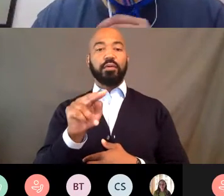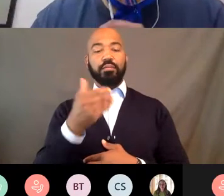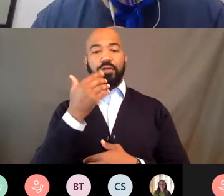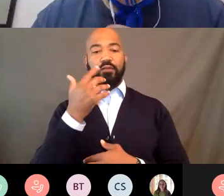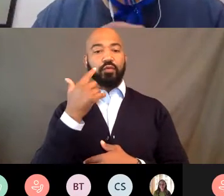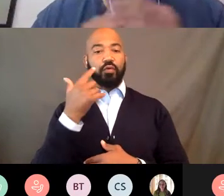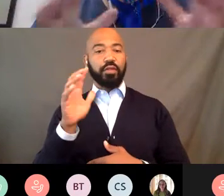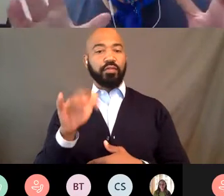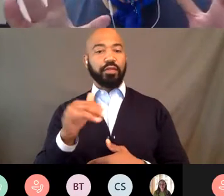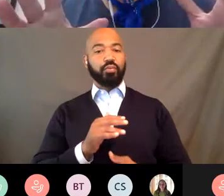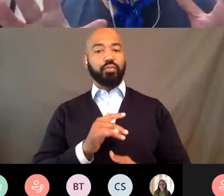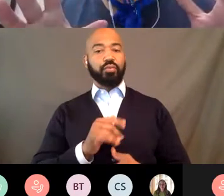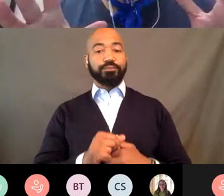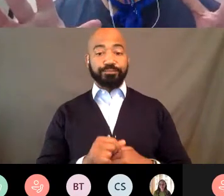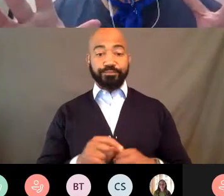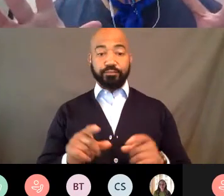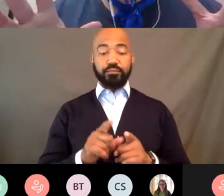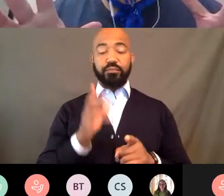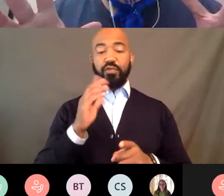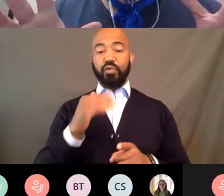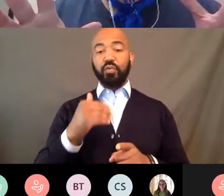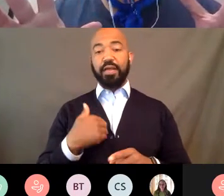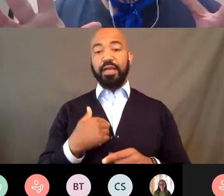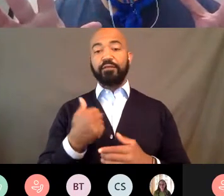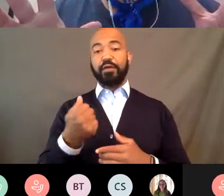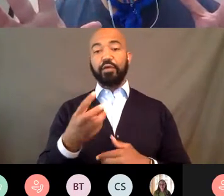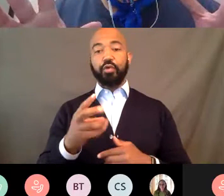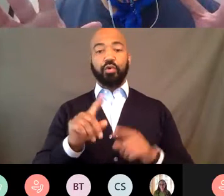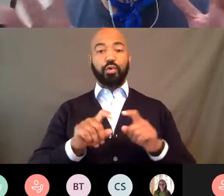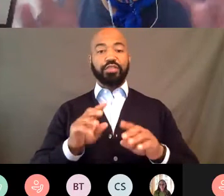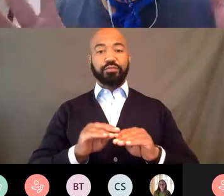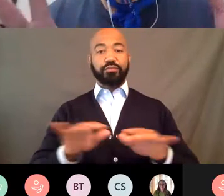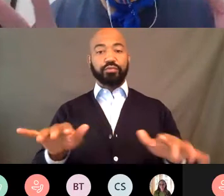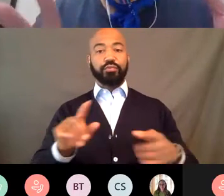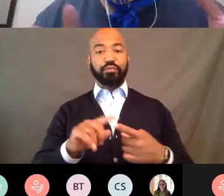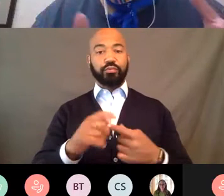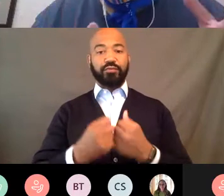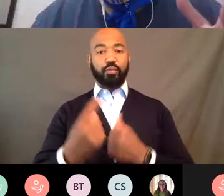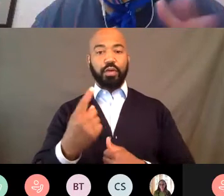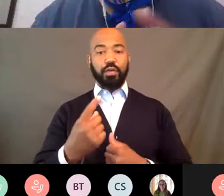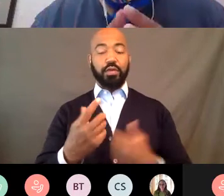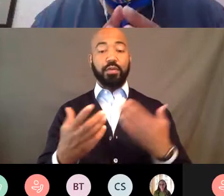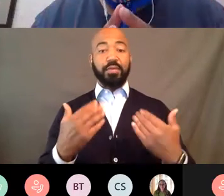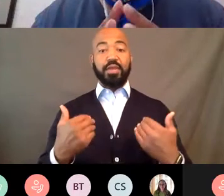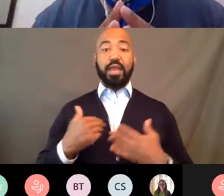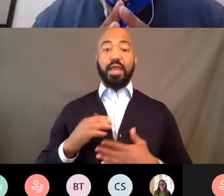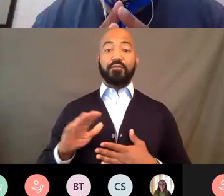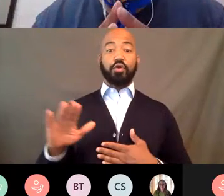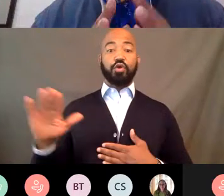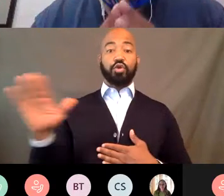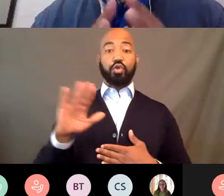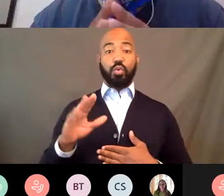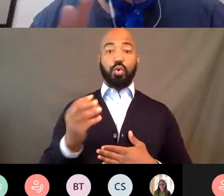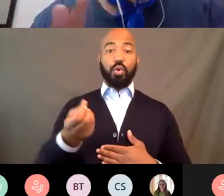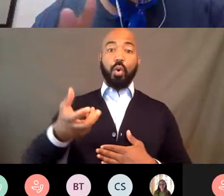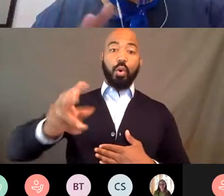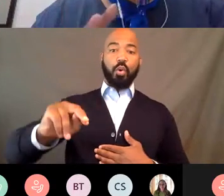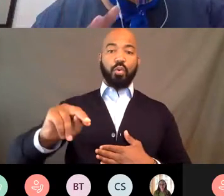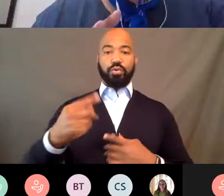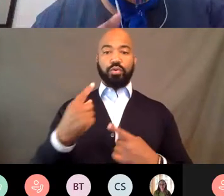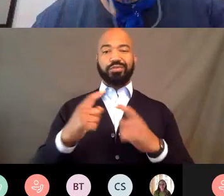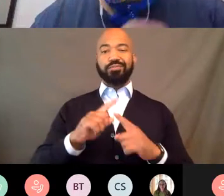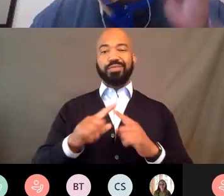I am going to put out a few questions to everyone, and you might have your own already, but I do want to emphasize a